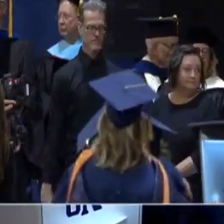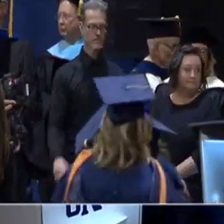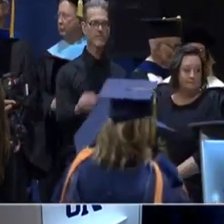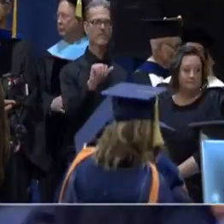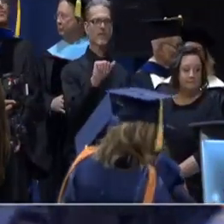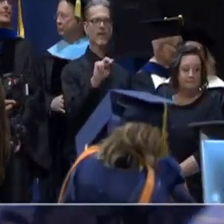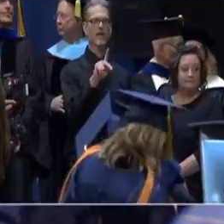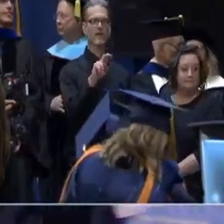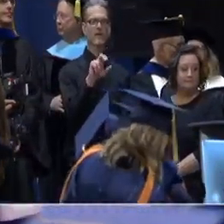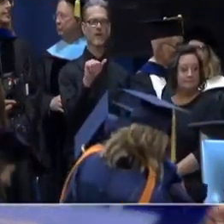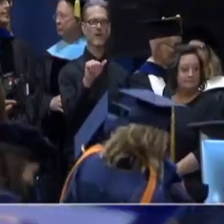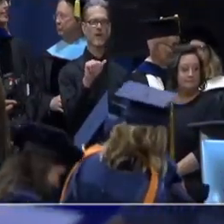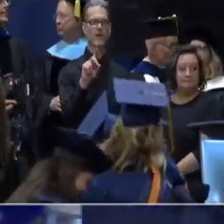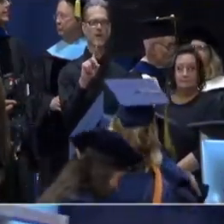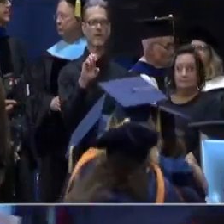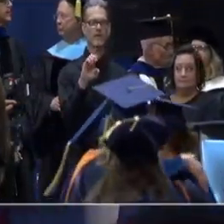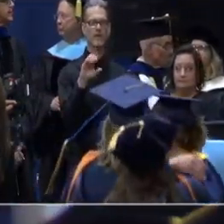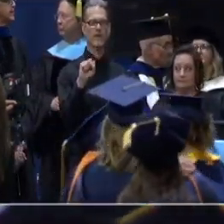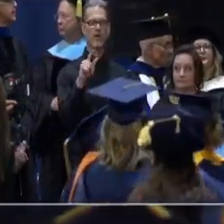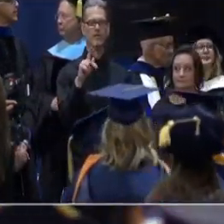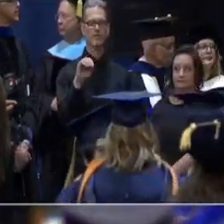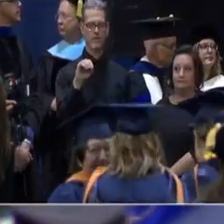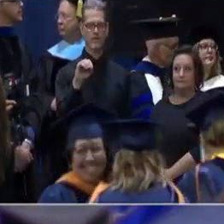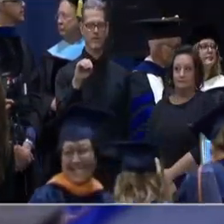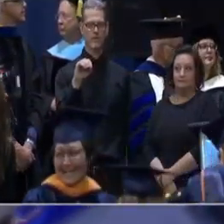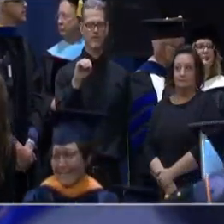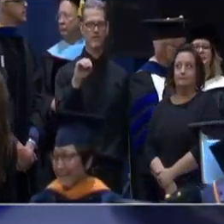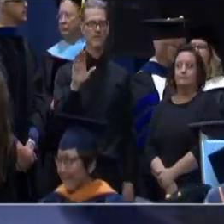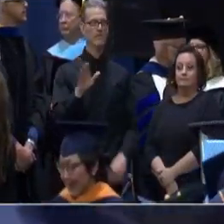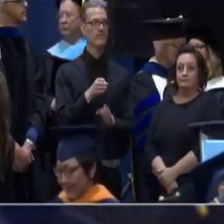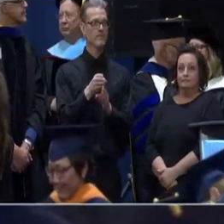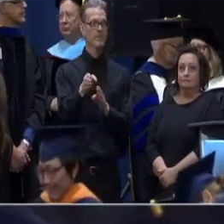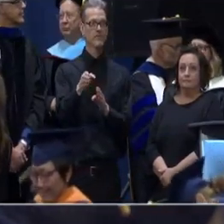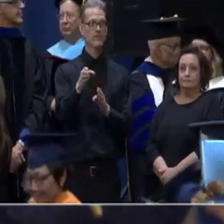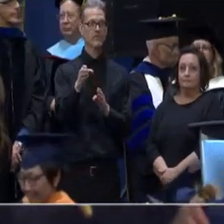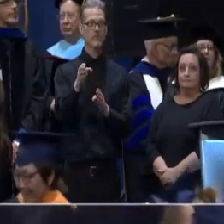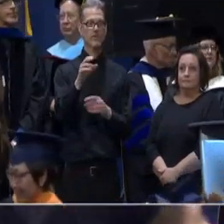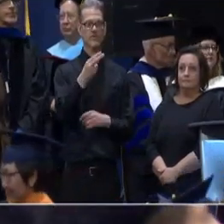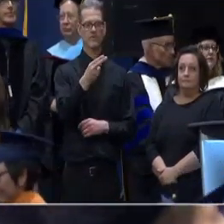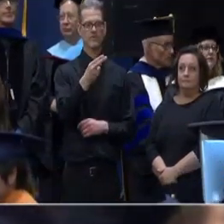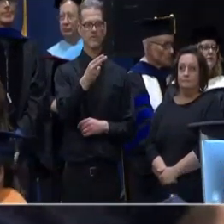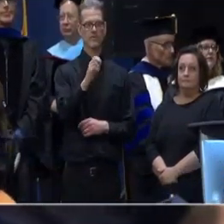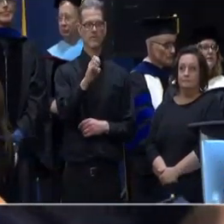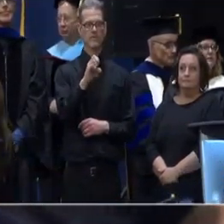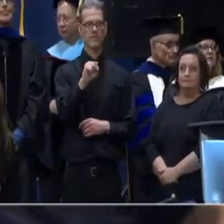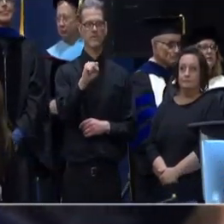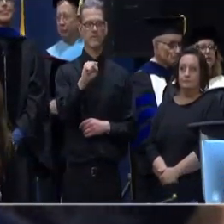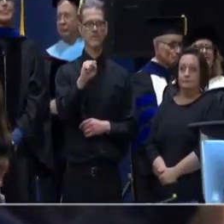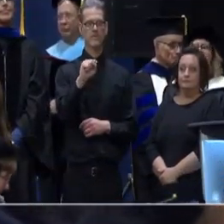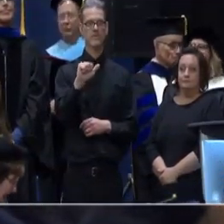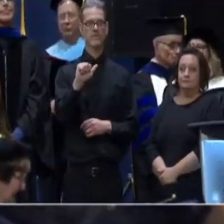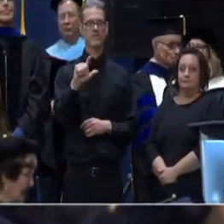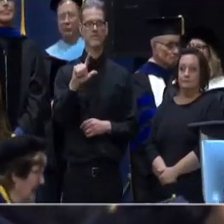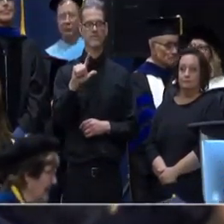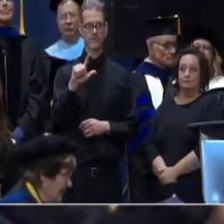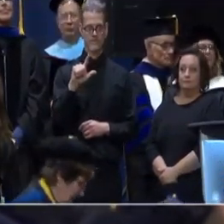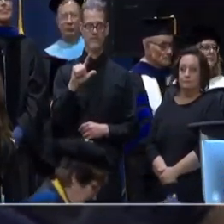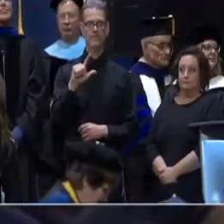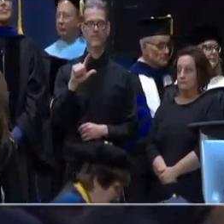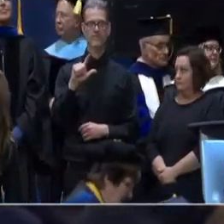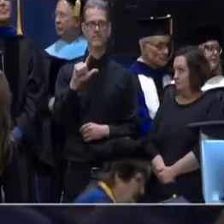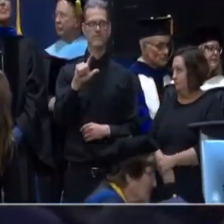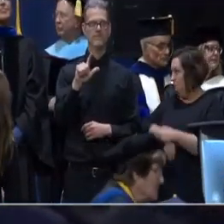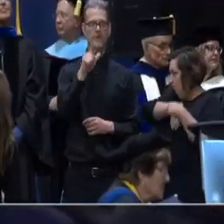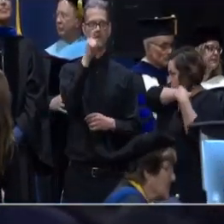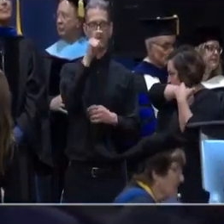Andrea DiCosmo. Andrea DiCosmo's major is higher education and student affairs leadership. Dr.